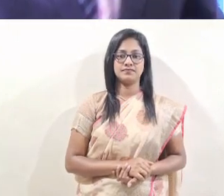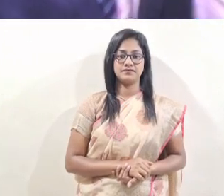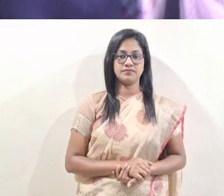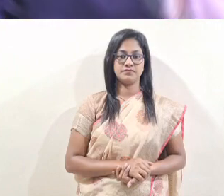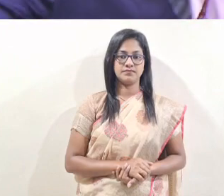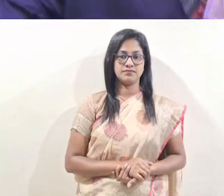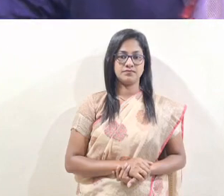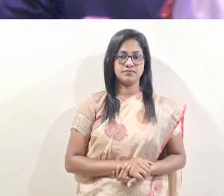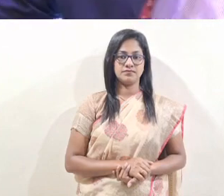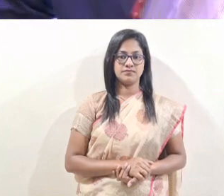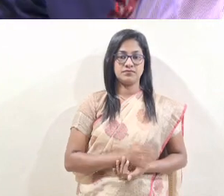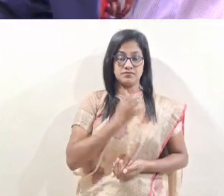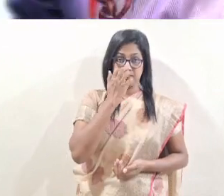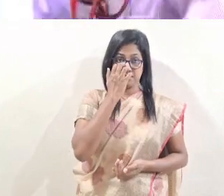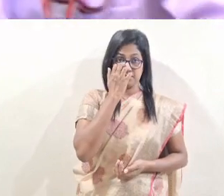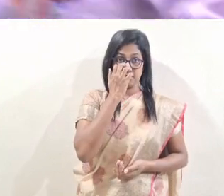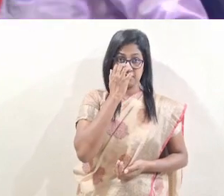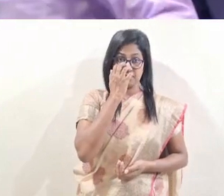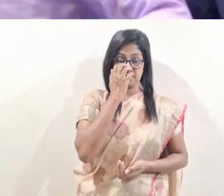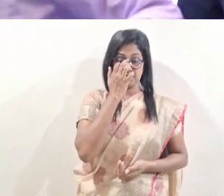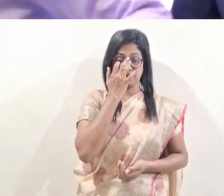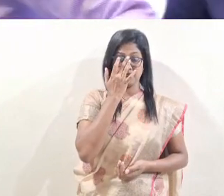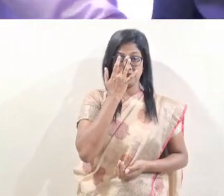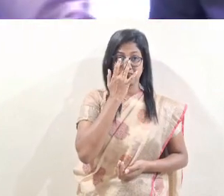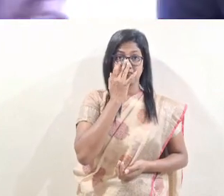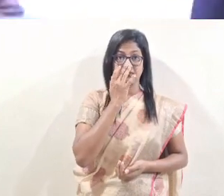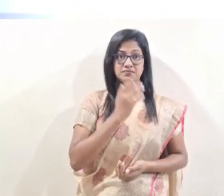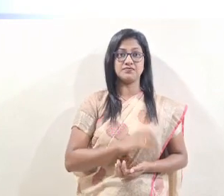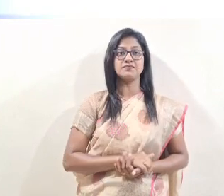You can use this. Yeah, thanks.